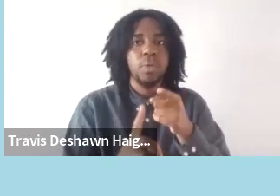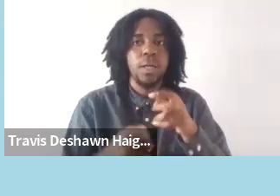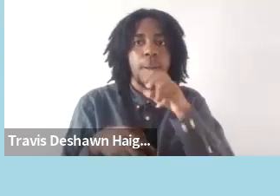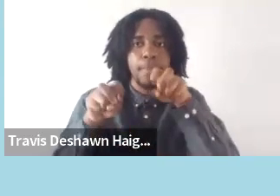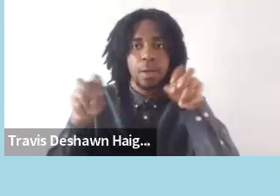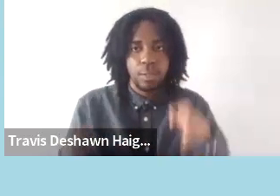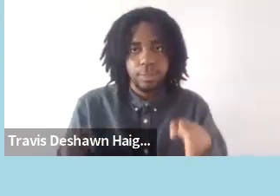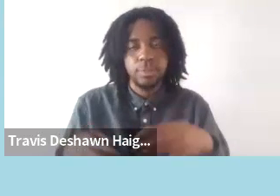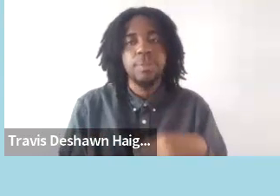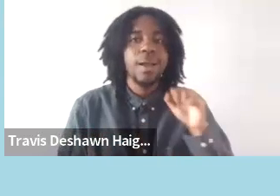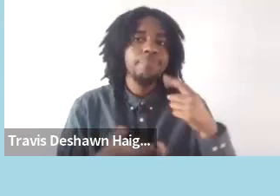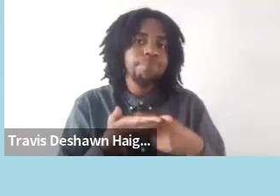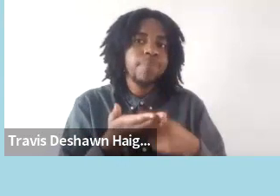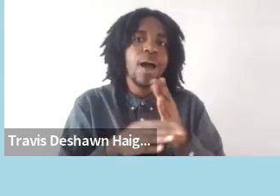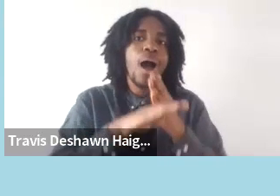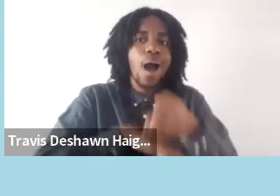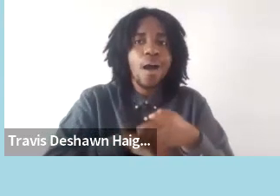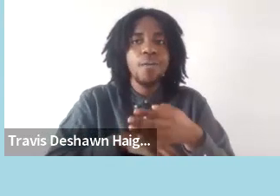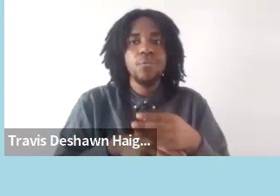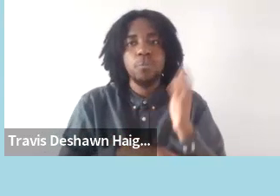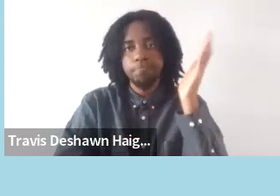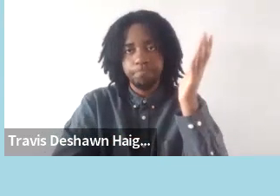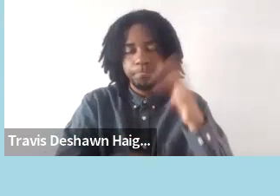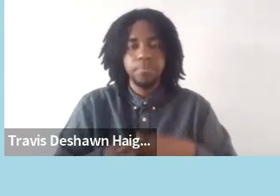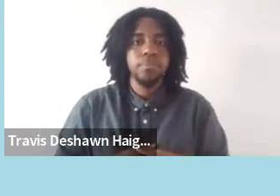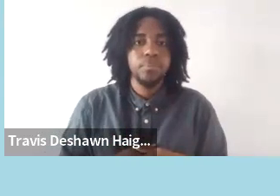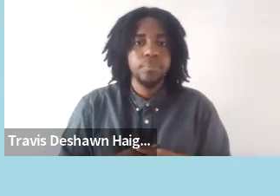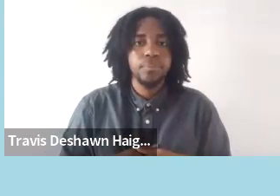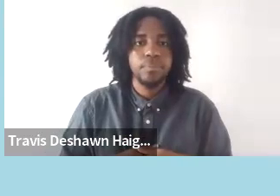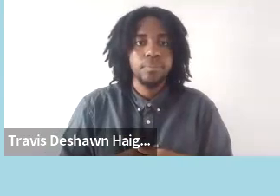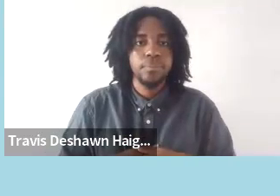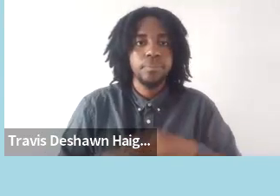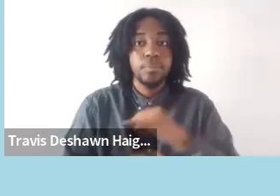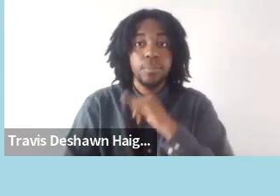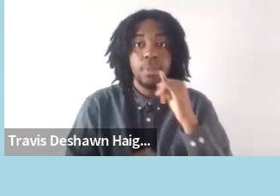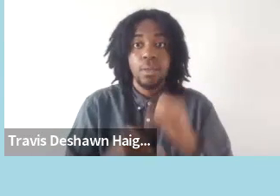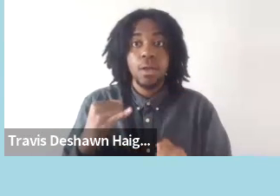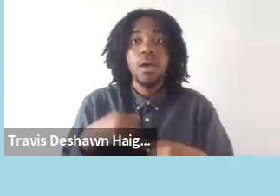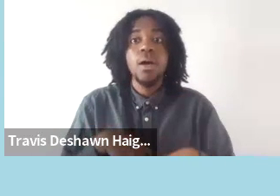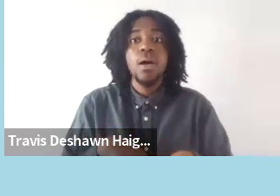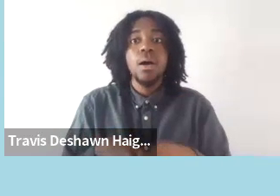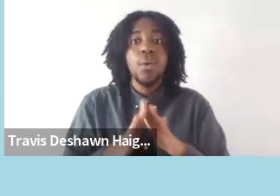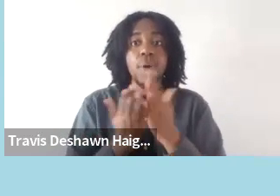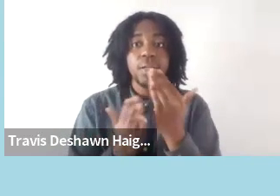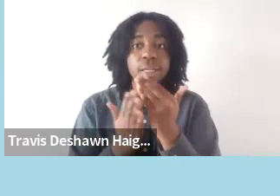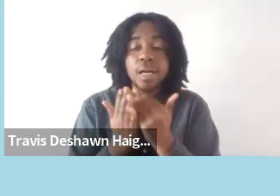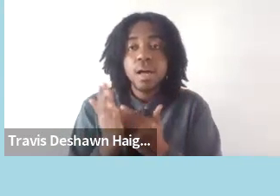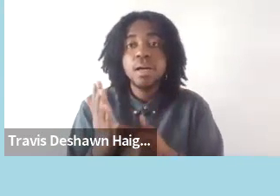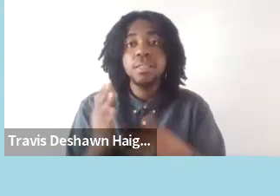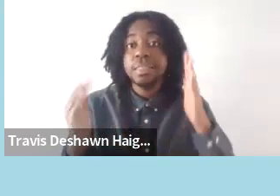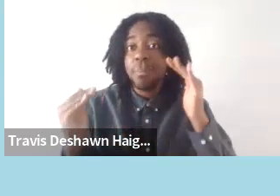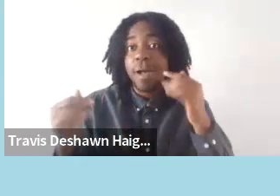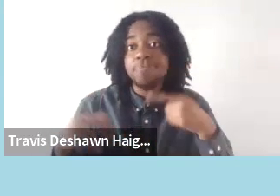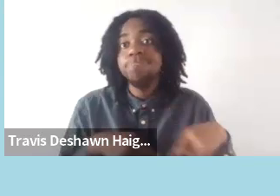you after the webinar. And finally, Booklist expects all participants to maintain an atmosphere of respect and